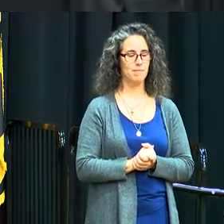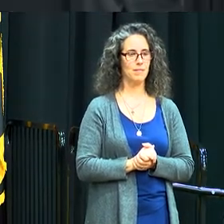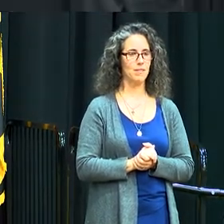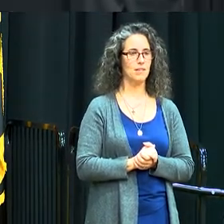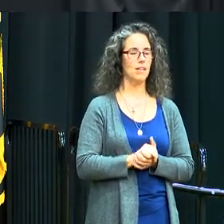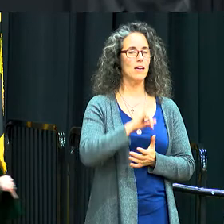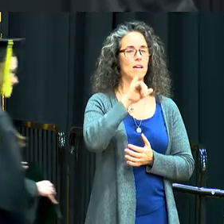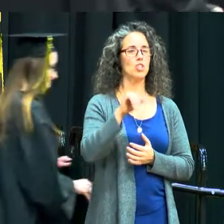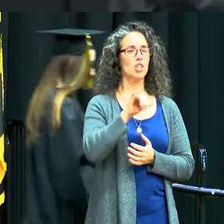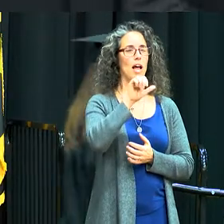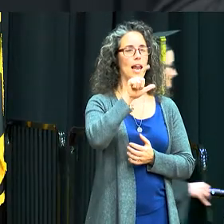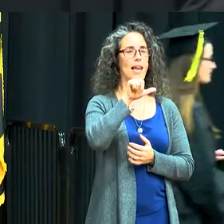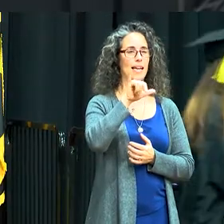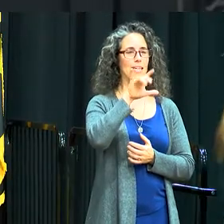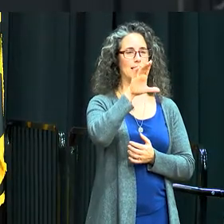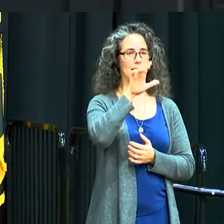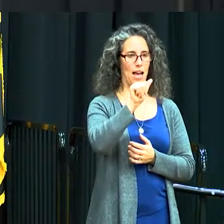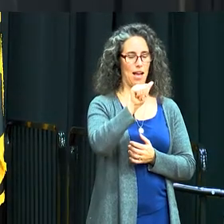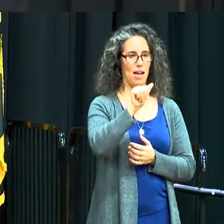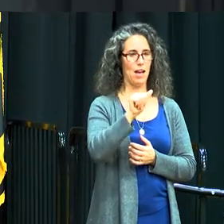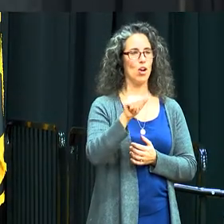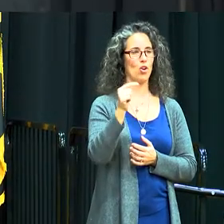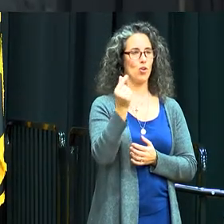Jaleesa N. Green.